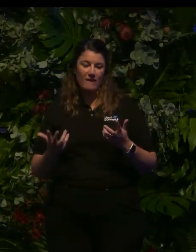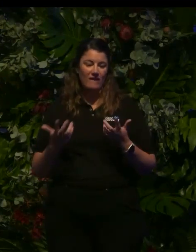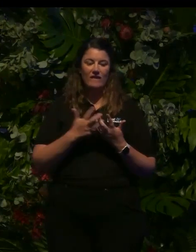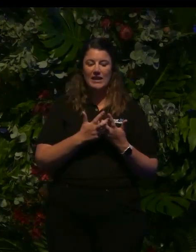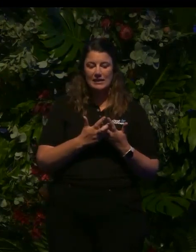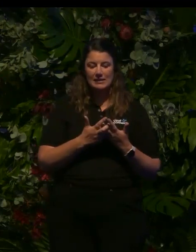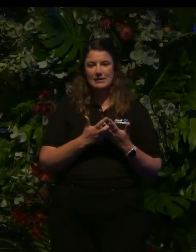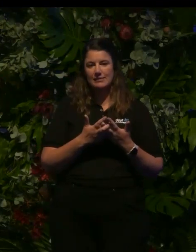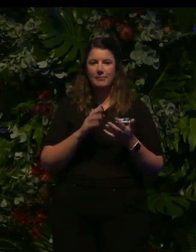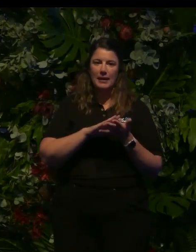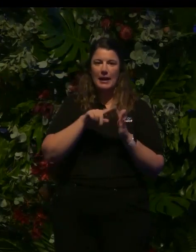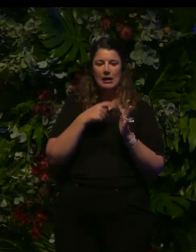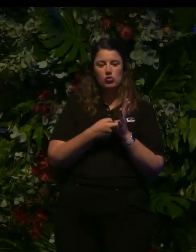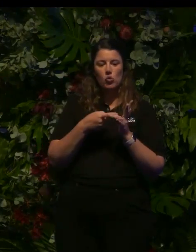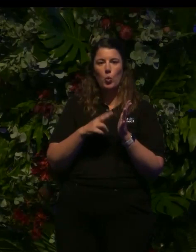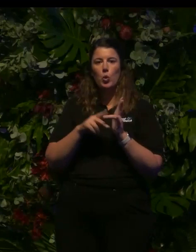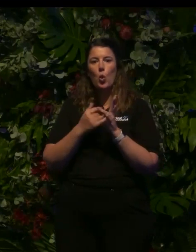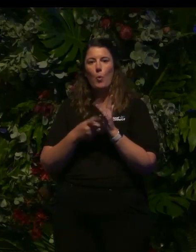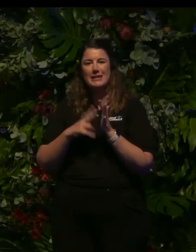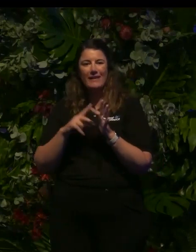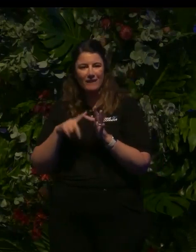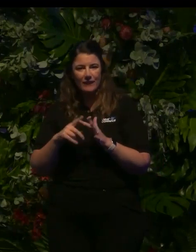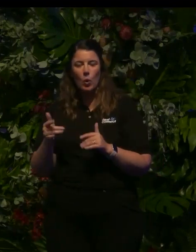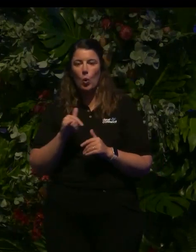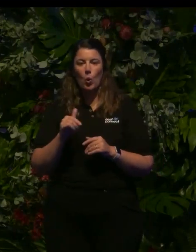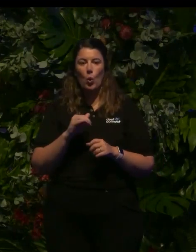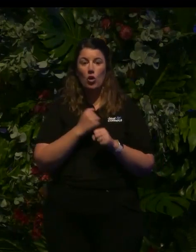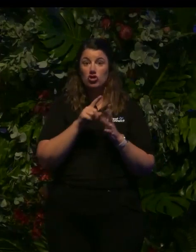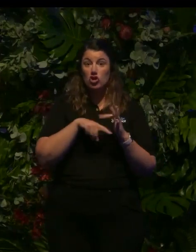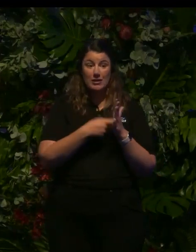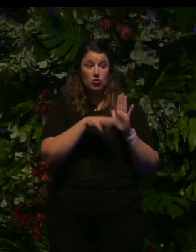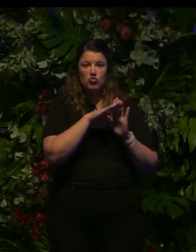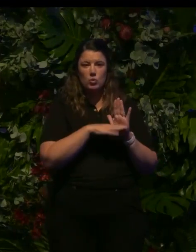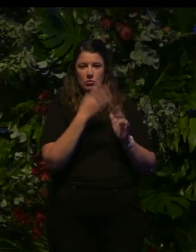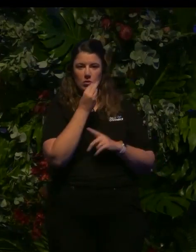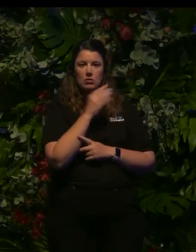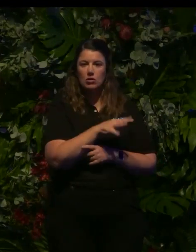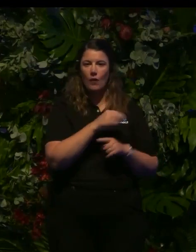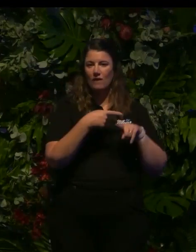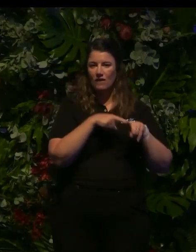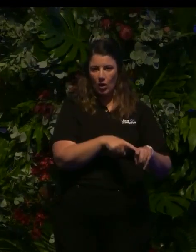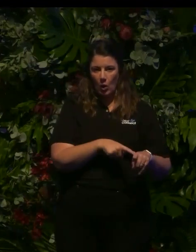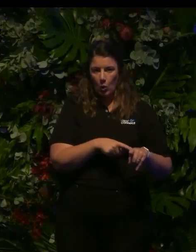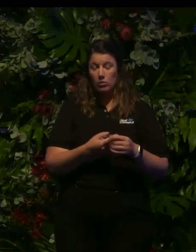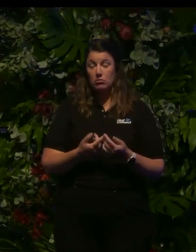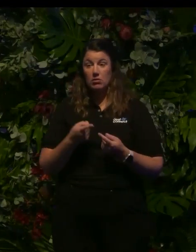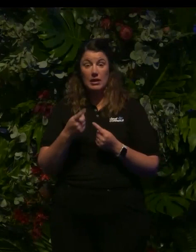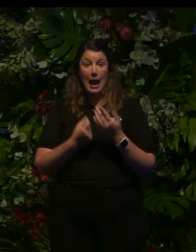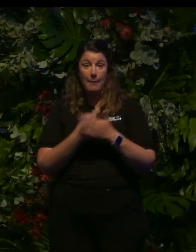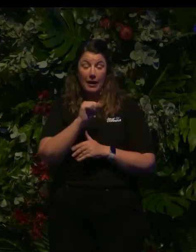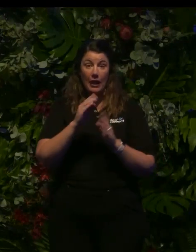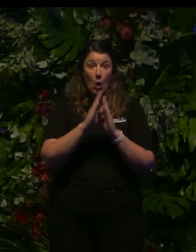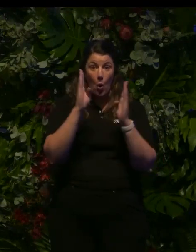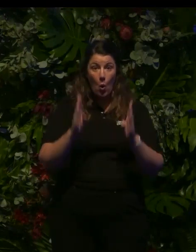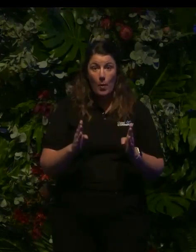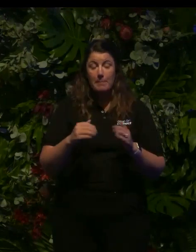you know, heteronormativity or not fit in, you know, gender roles. And that's the violence happen at their home. Their family